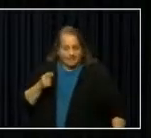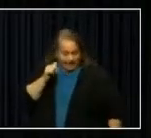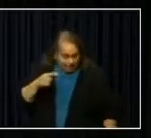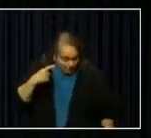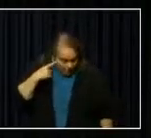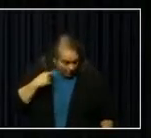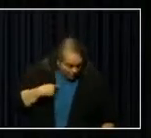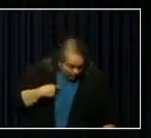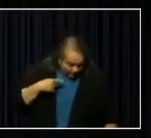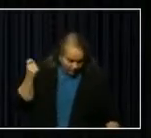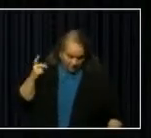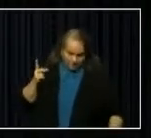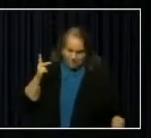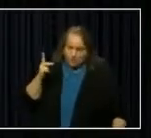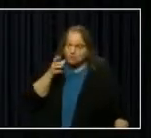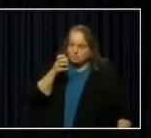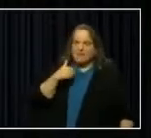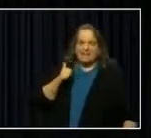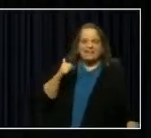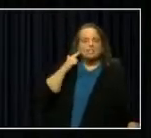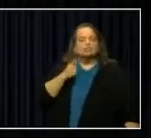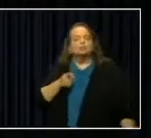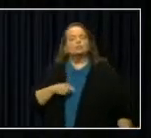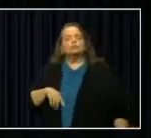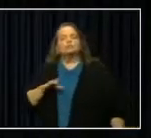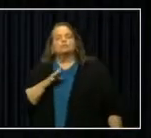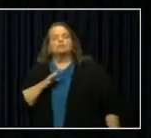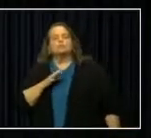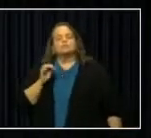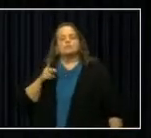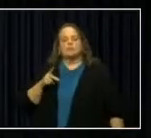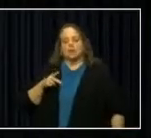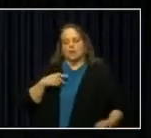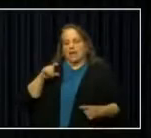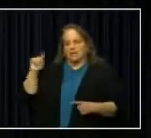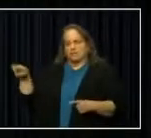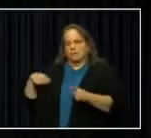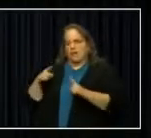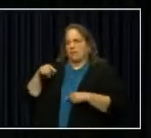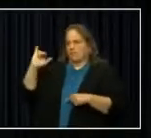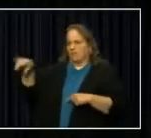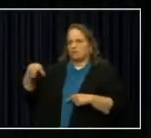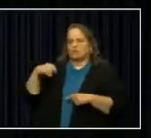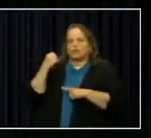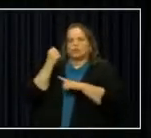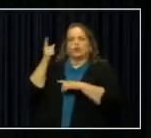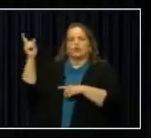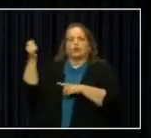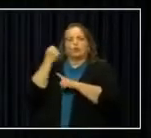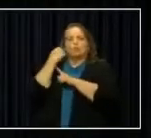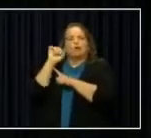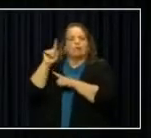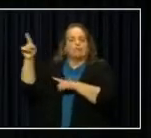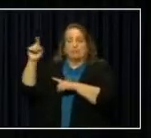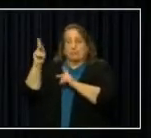hear me over. I can hear you. But I wanted to ask you about those protesters. They were talking